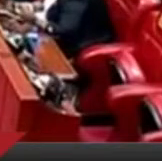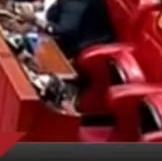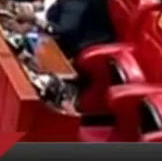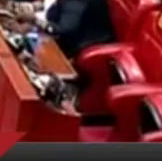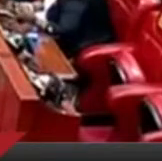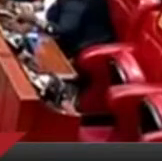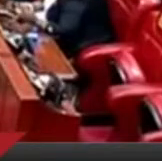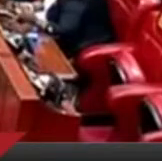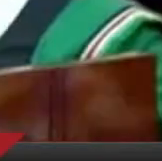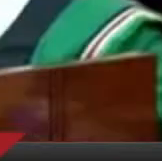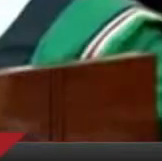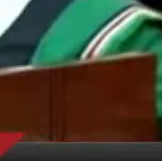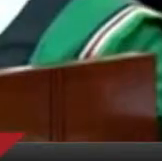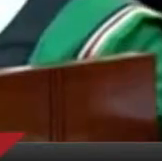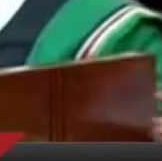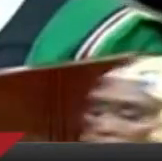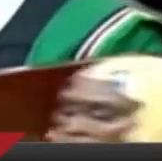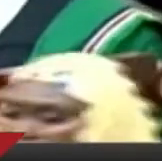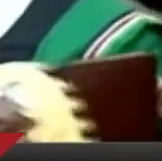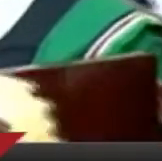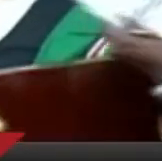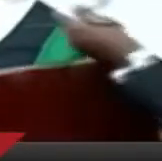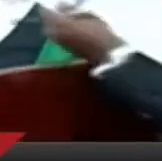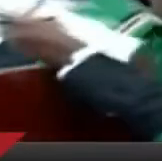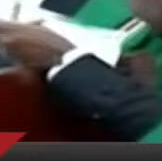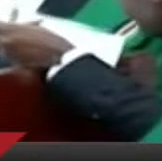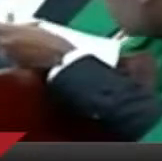Ainab Koi, Chepkonga Kiprono Samuel.